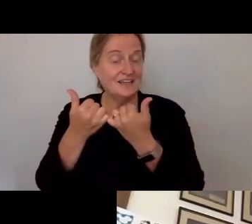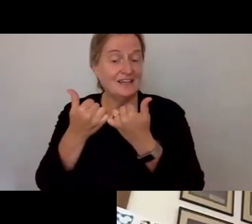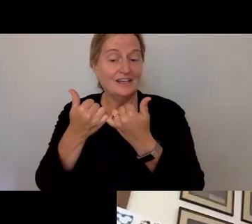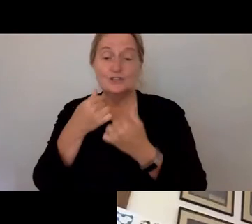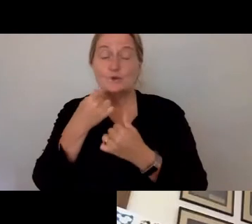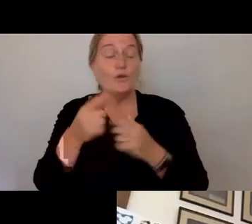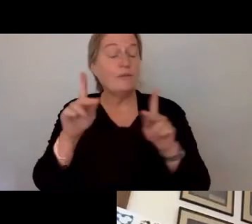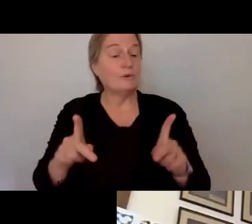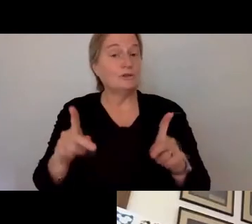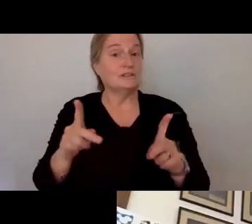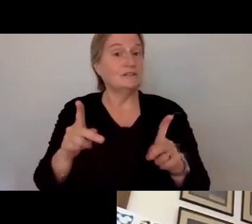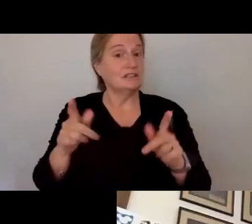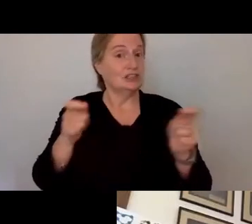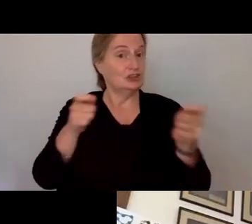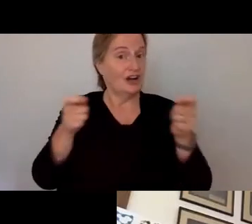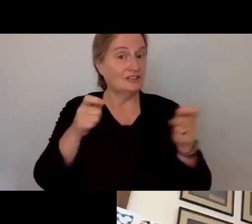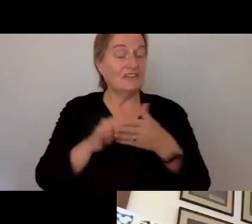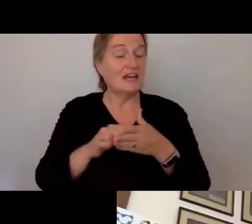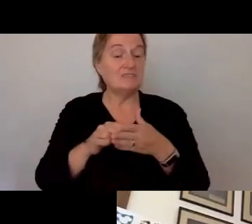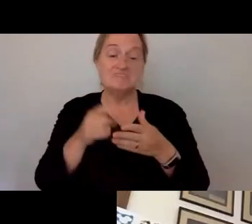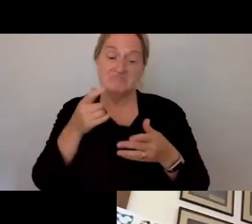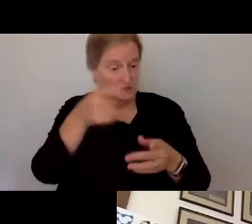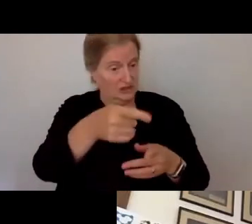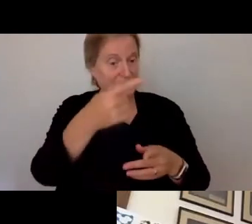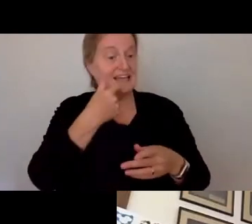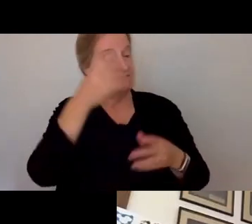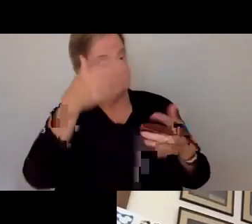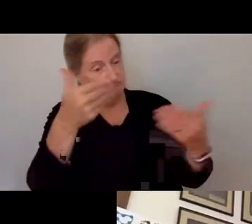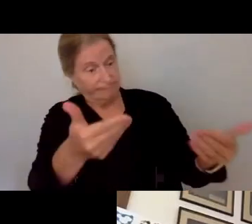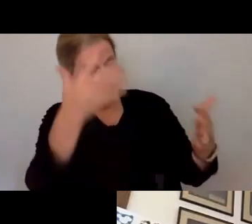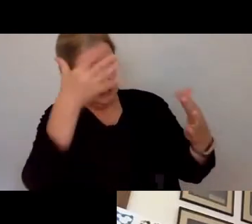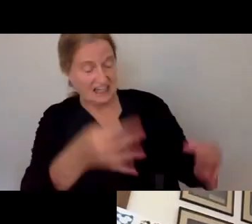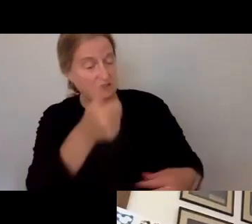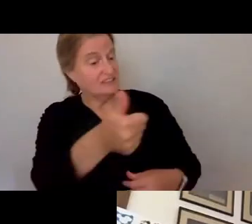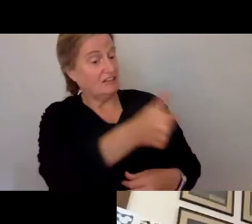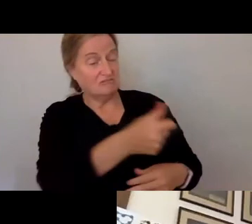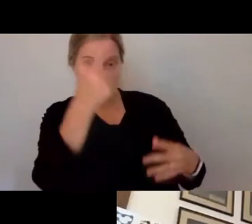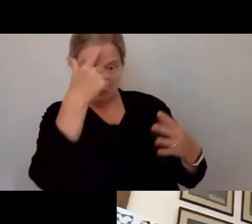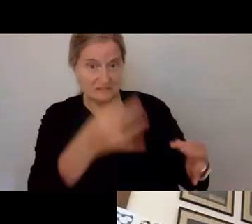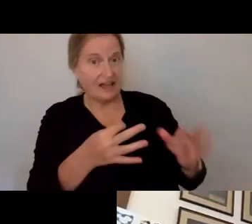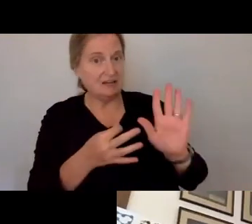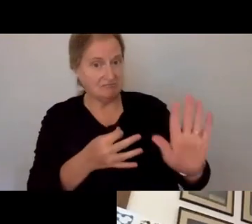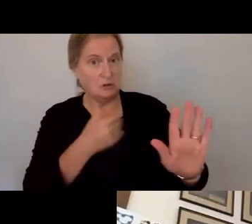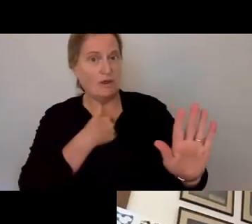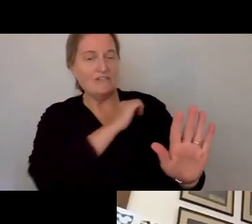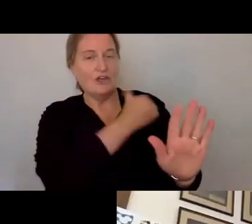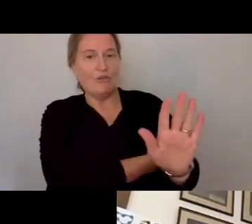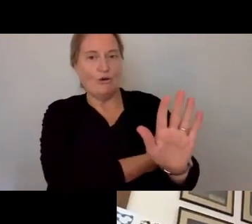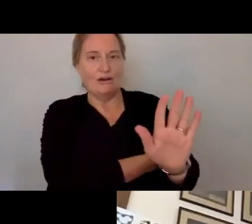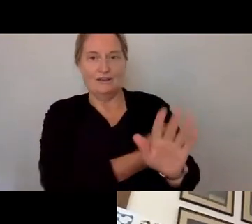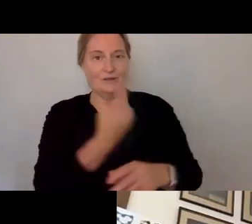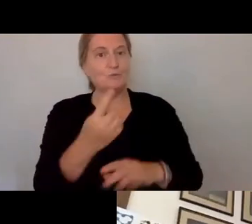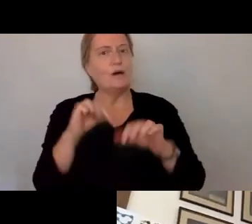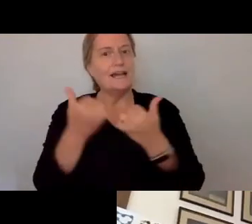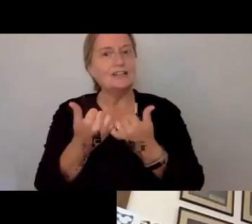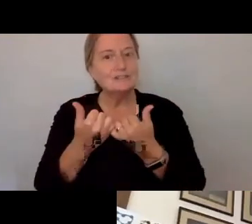absolute total control on how to educate people on what the system needs to be there, right? I can only say that for one agency. Other agencies, I'll